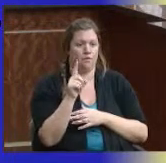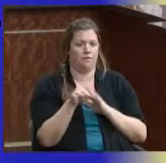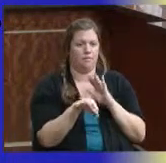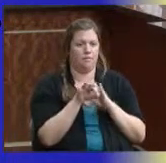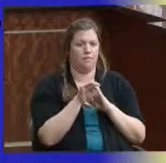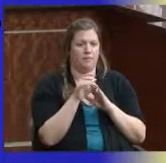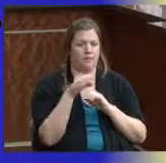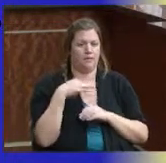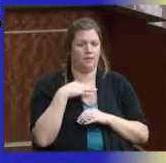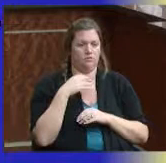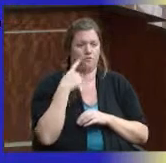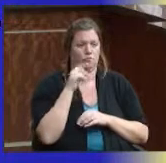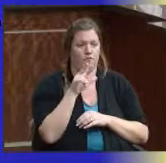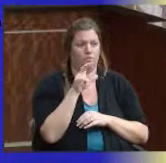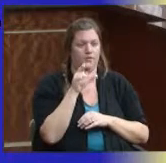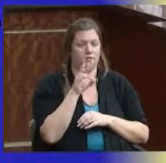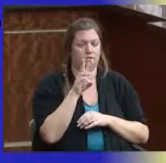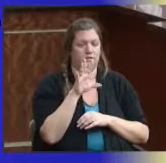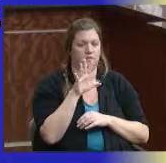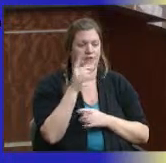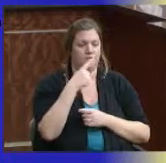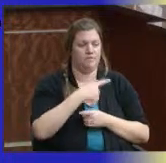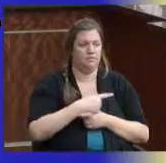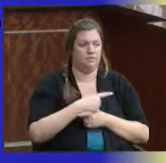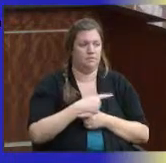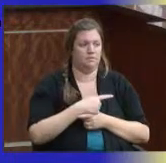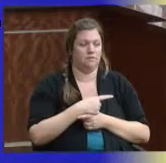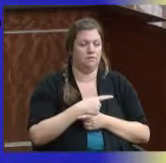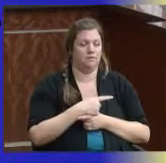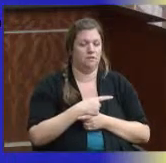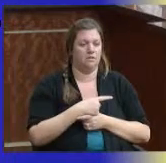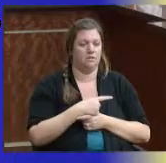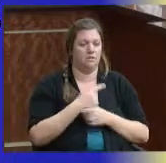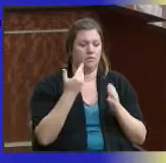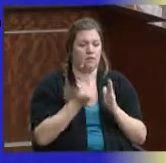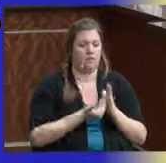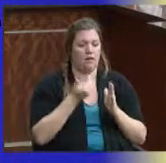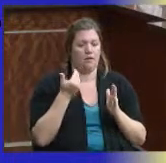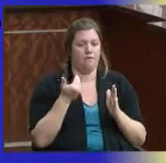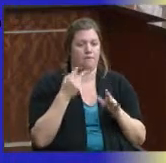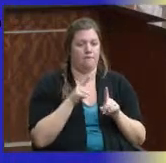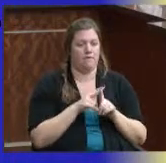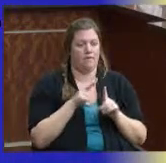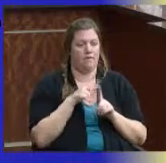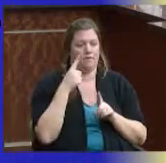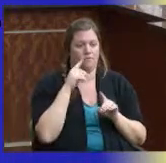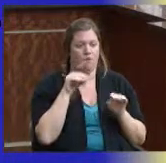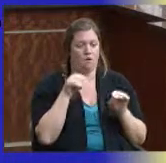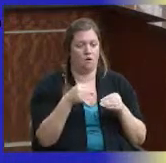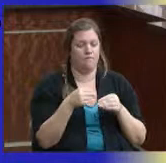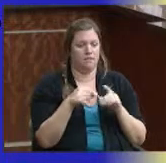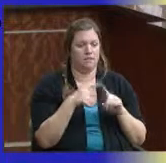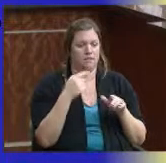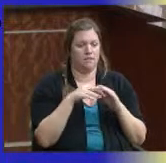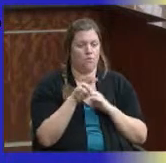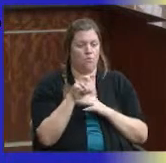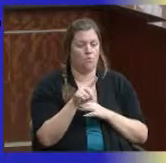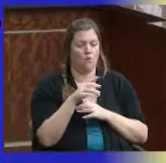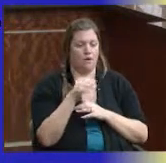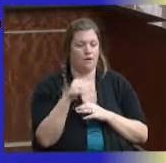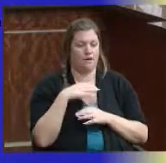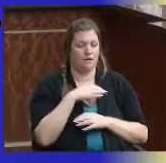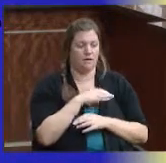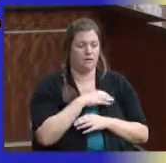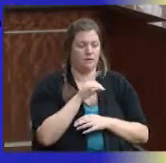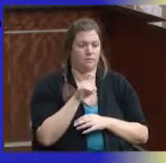election for 365 consecutive days prior to filing for office in such ward, and council